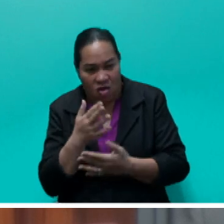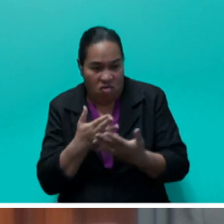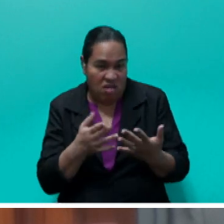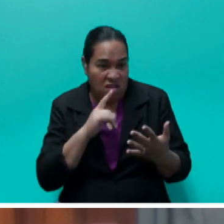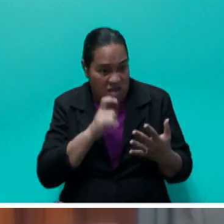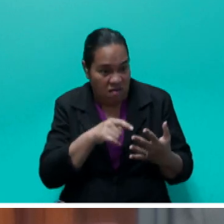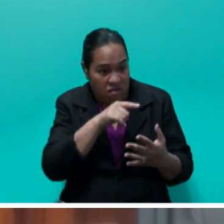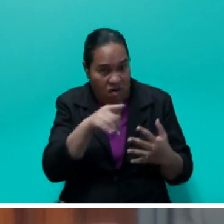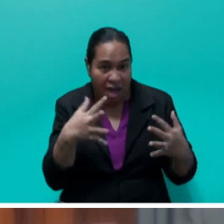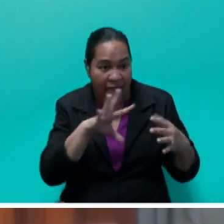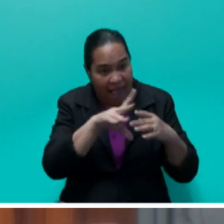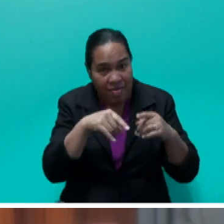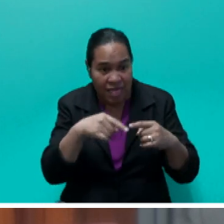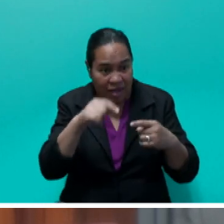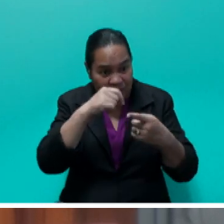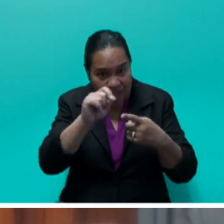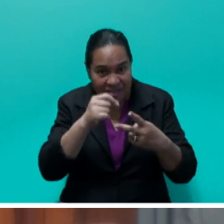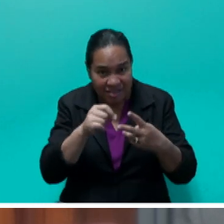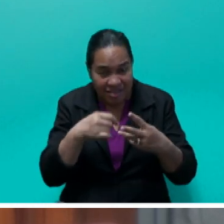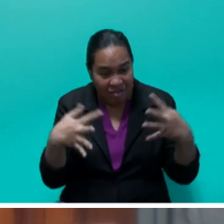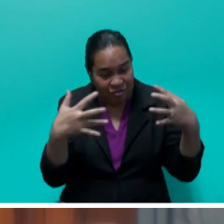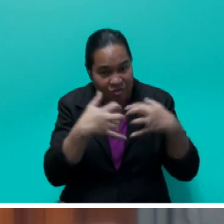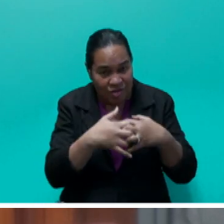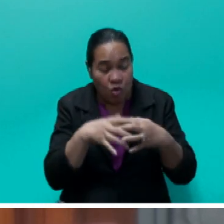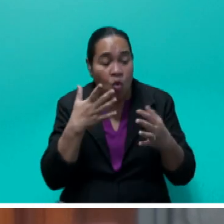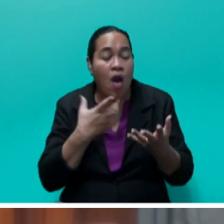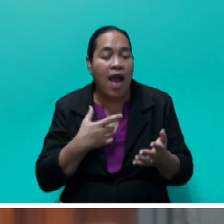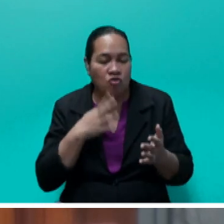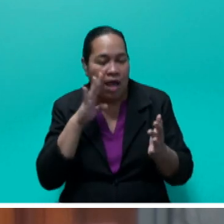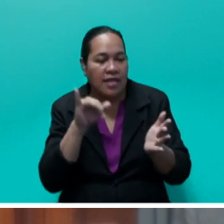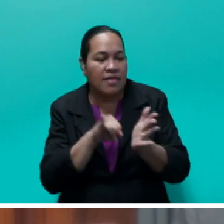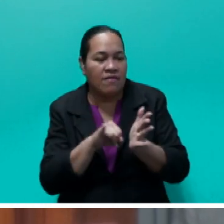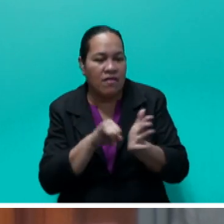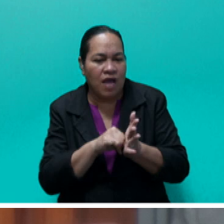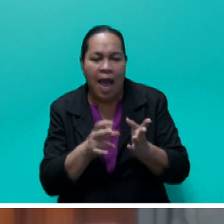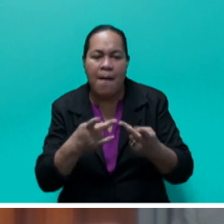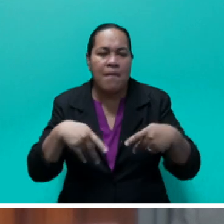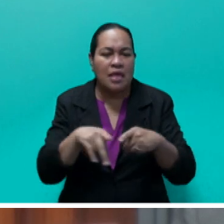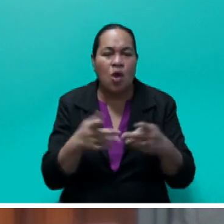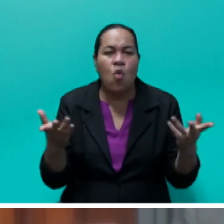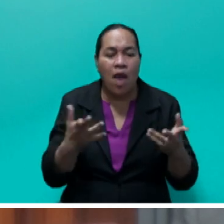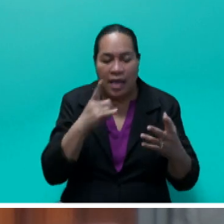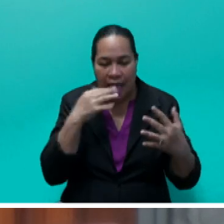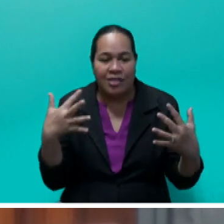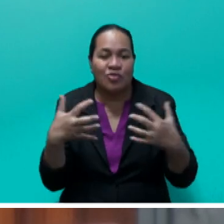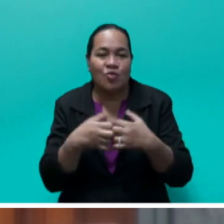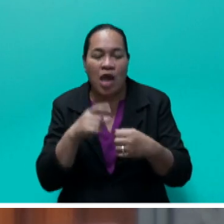and preparation of harvesting plans for identified viable areas suitable for